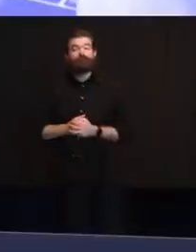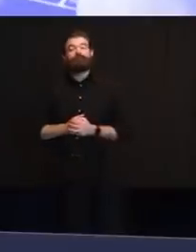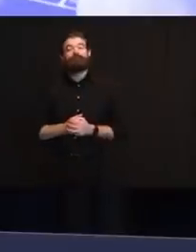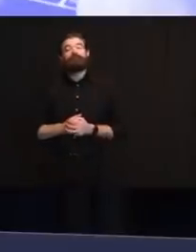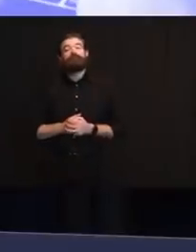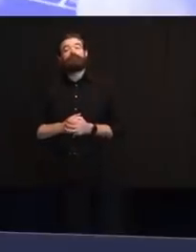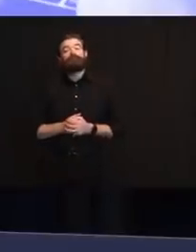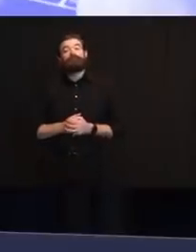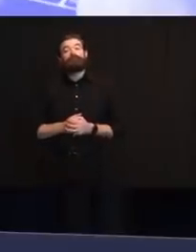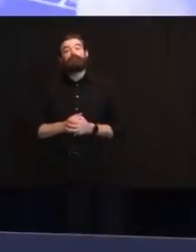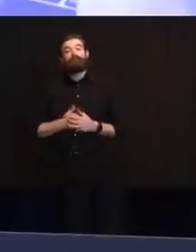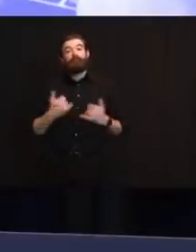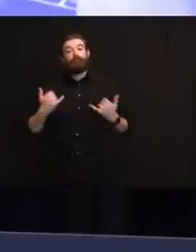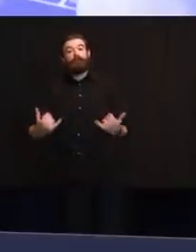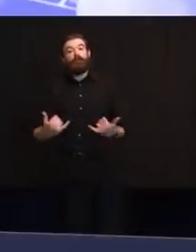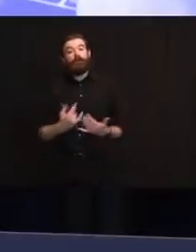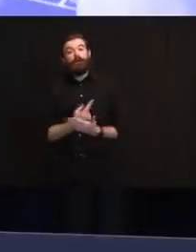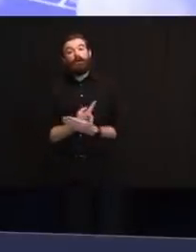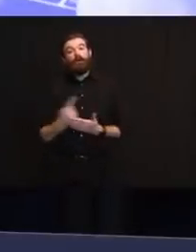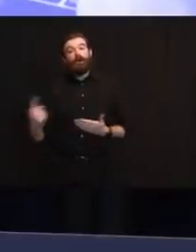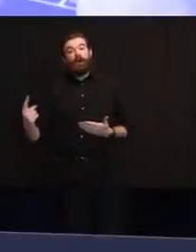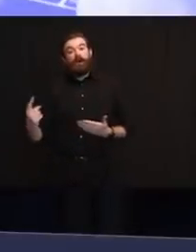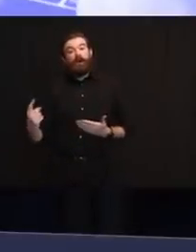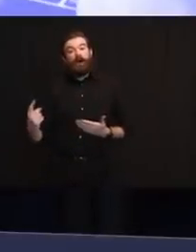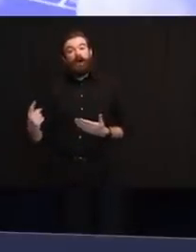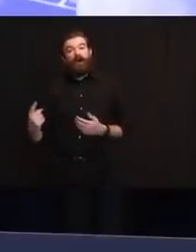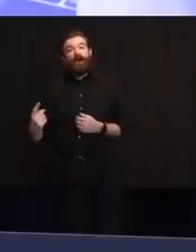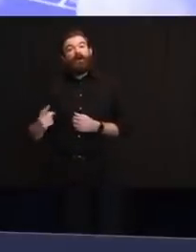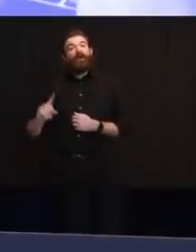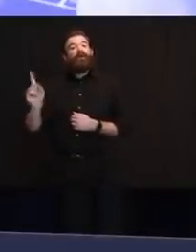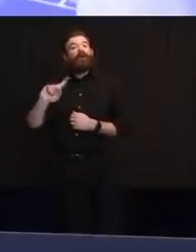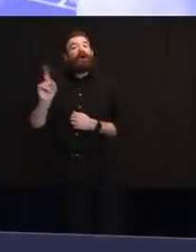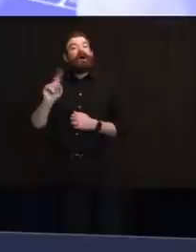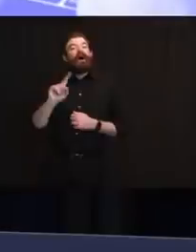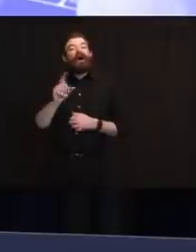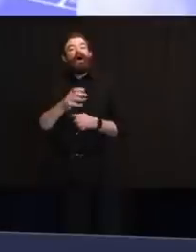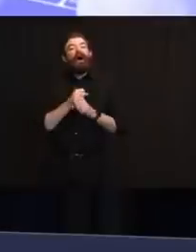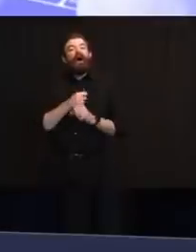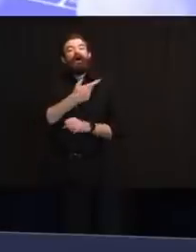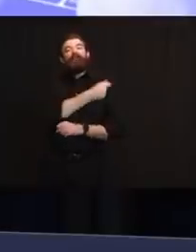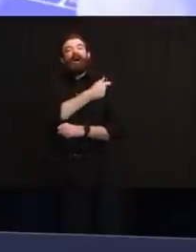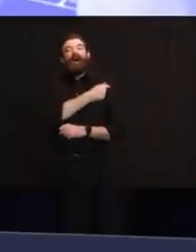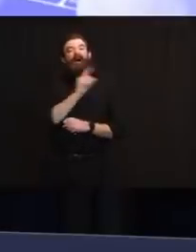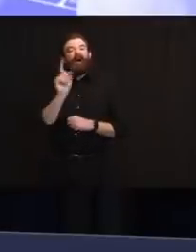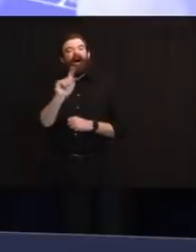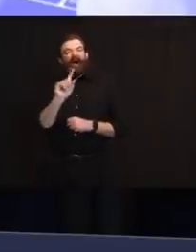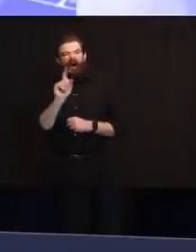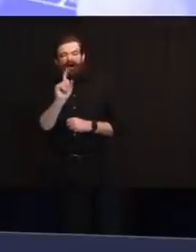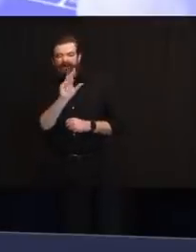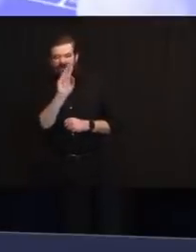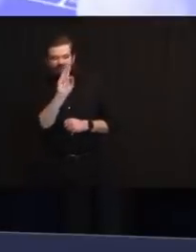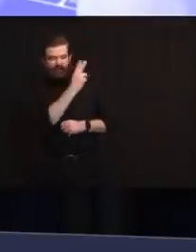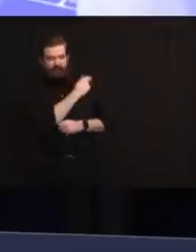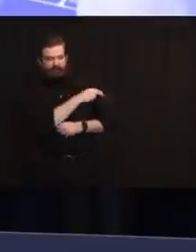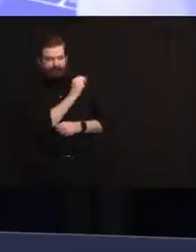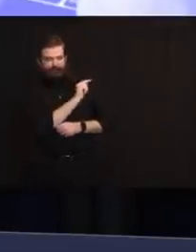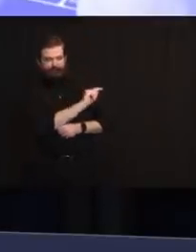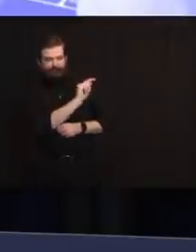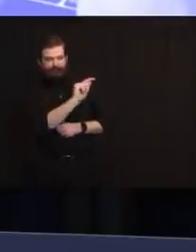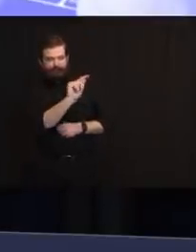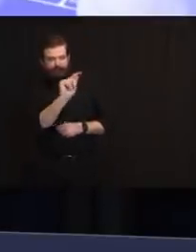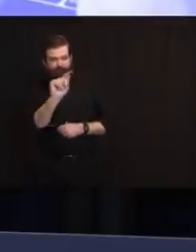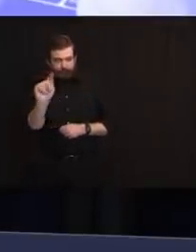hospitals will be the only points of dispensing, and their responsibility will be to vaccinate the paid and unpaid